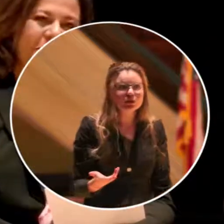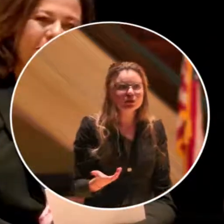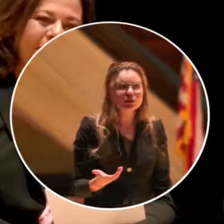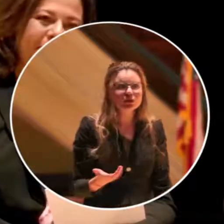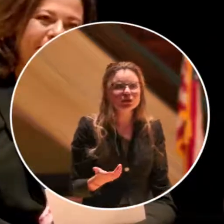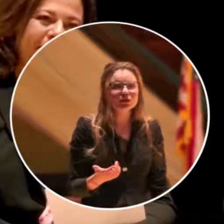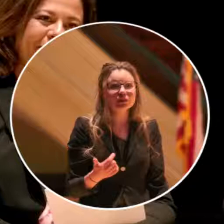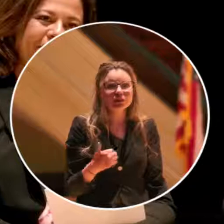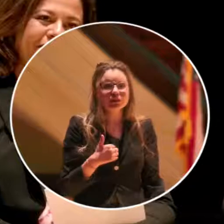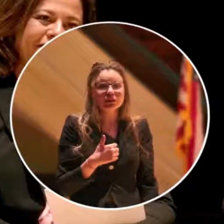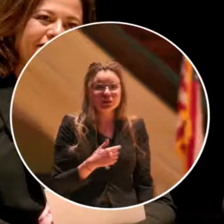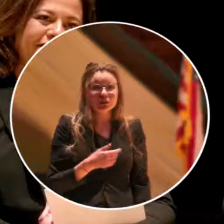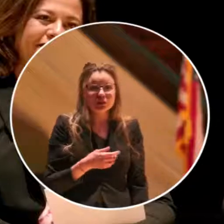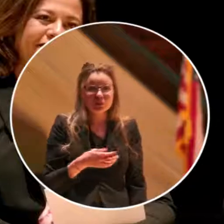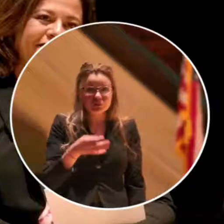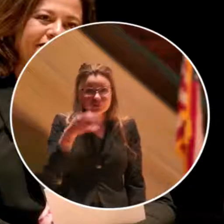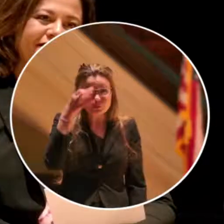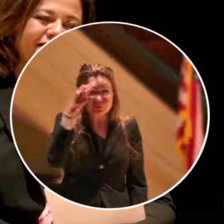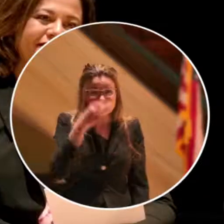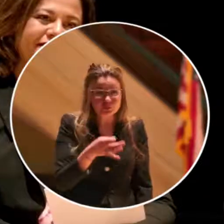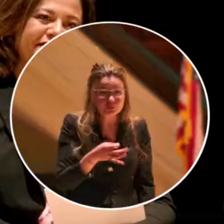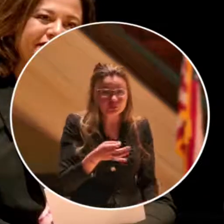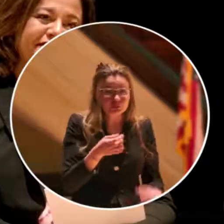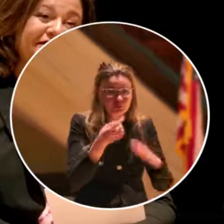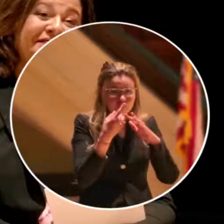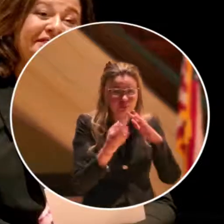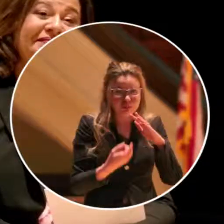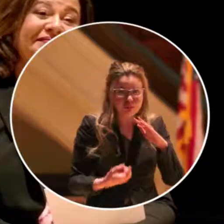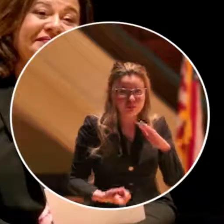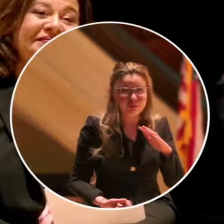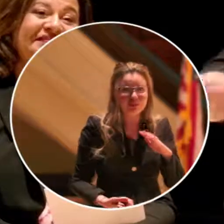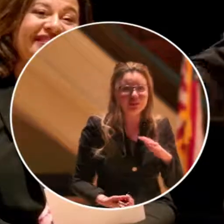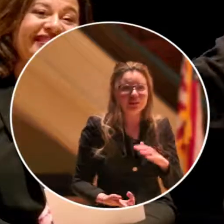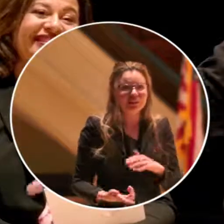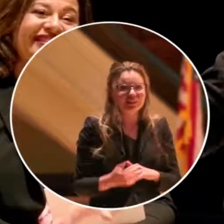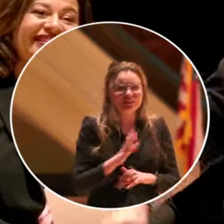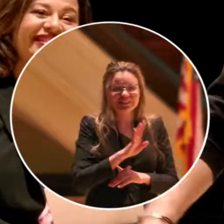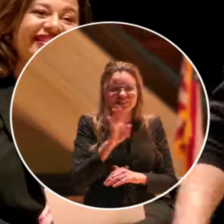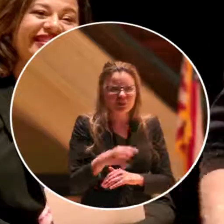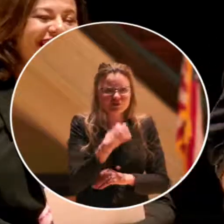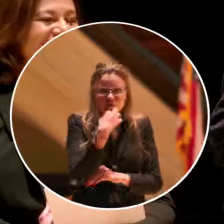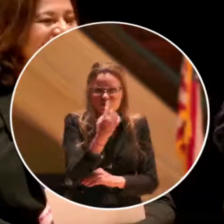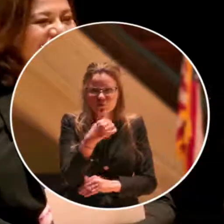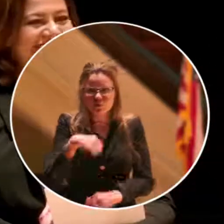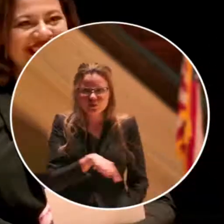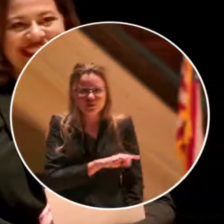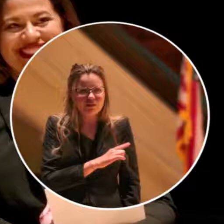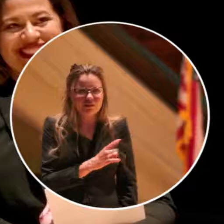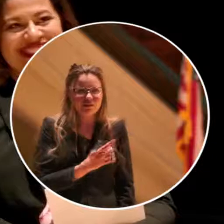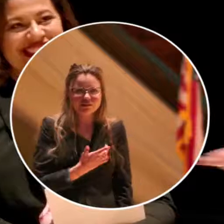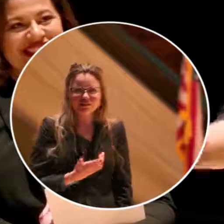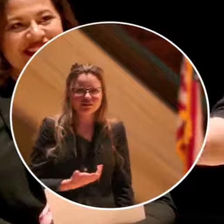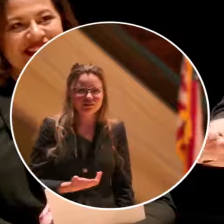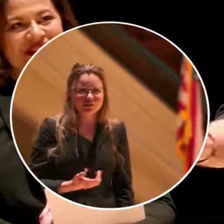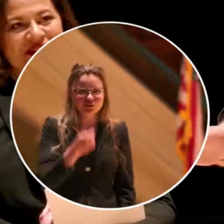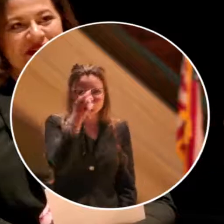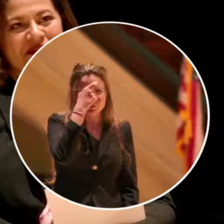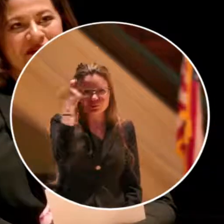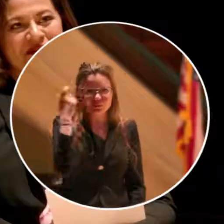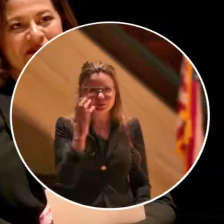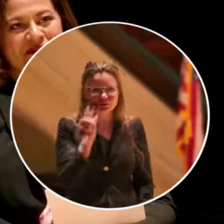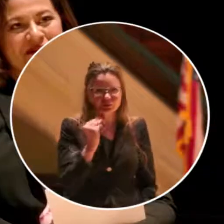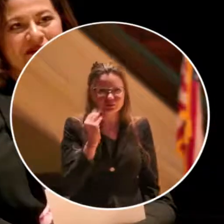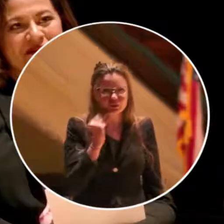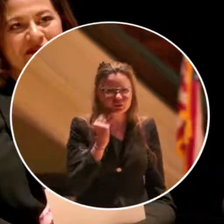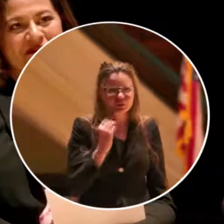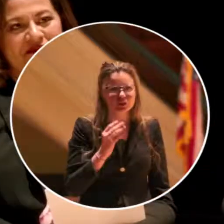She had nearly drowned as a youngster, had been scared of water ever since, and never told us about it. The pool was only waist